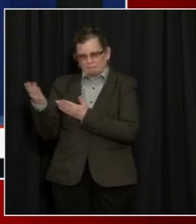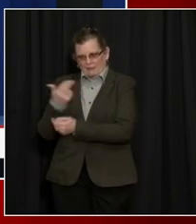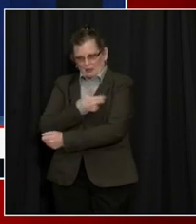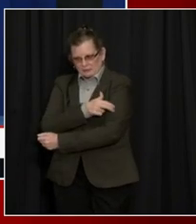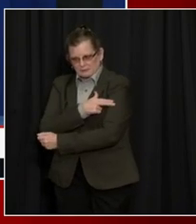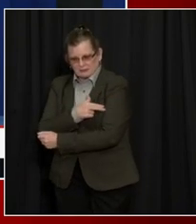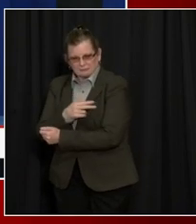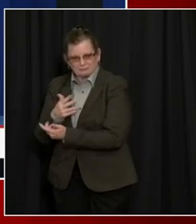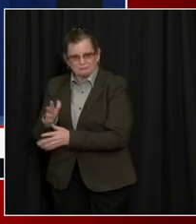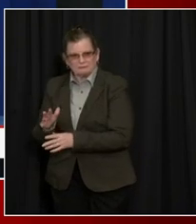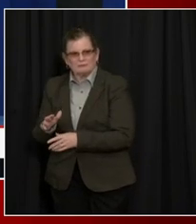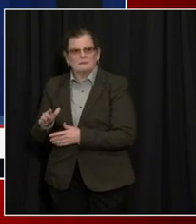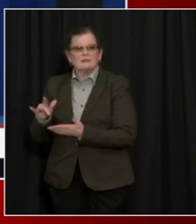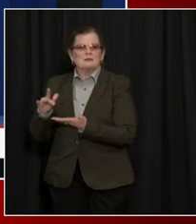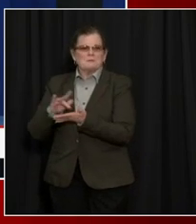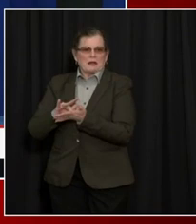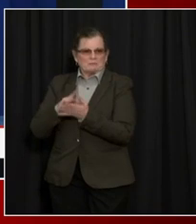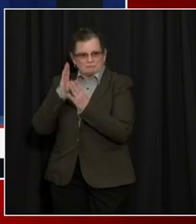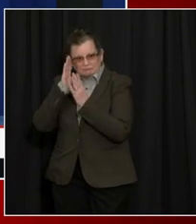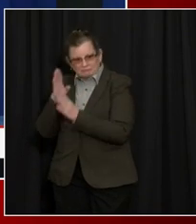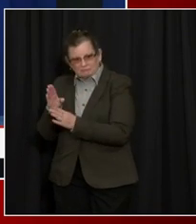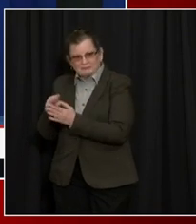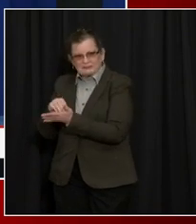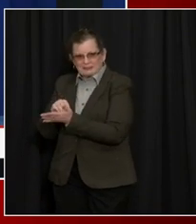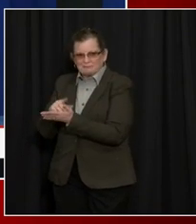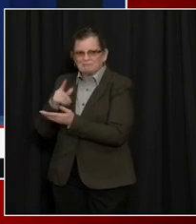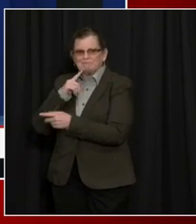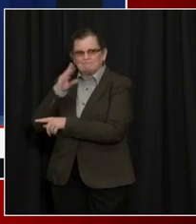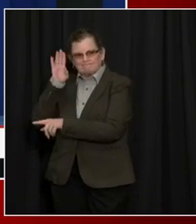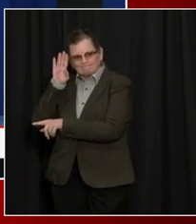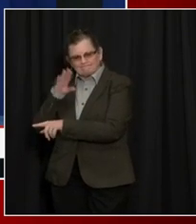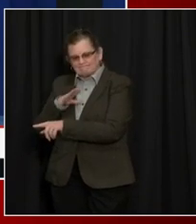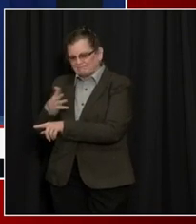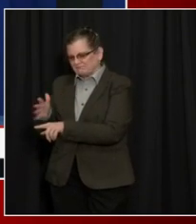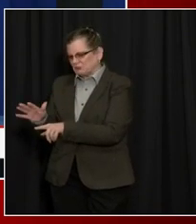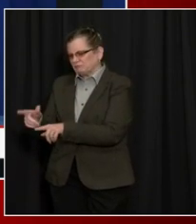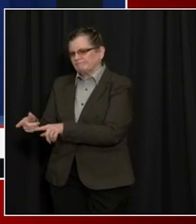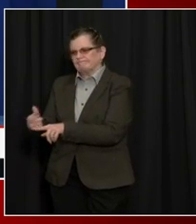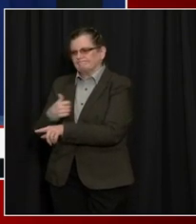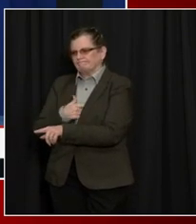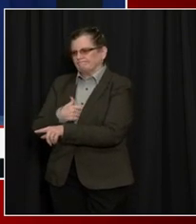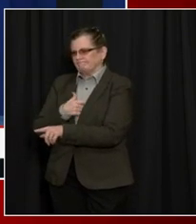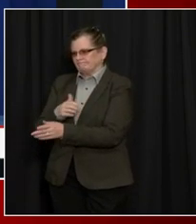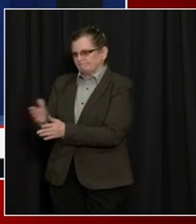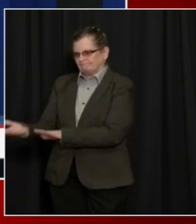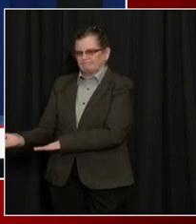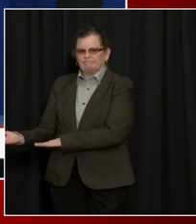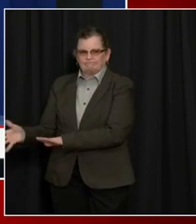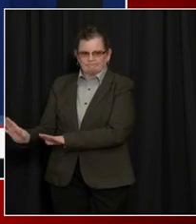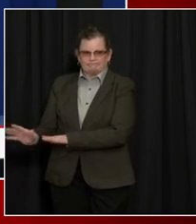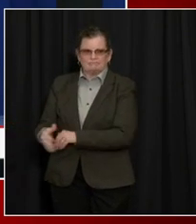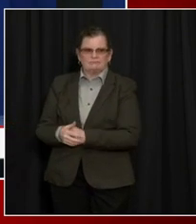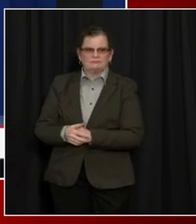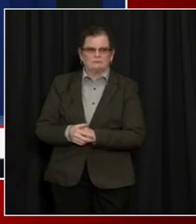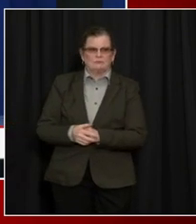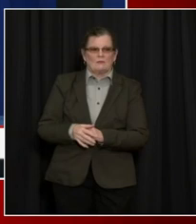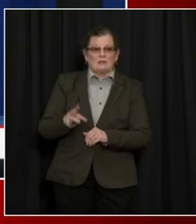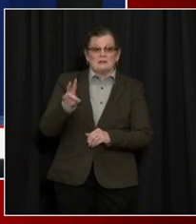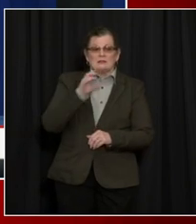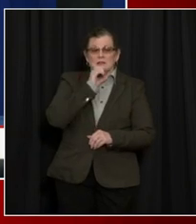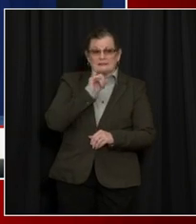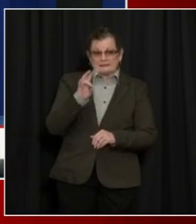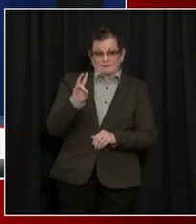medical staff pronounced her dead. She's been identified as 71-year-old Sheila Lucas of